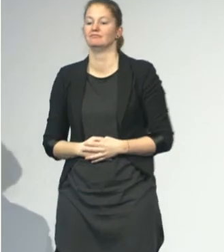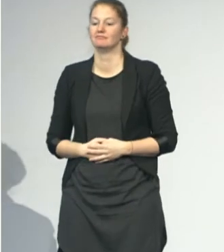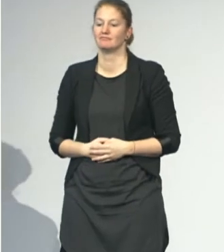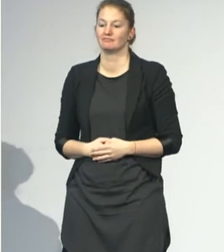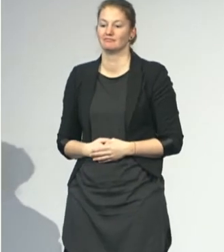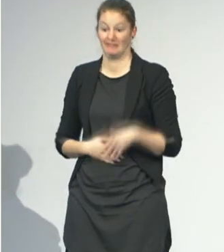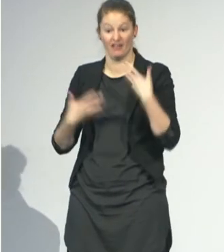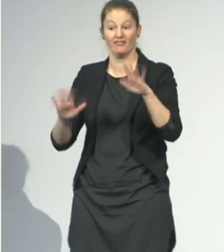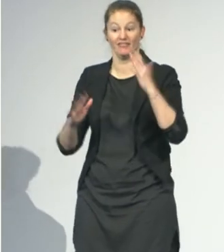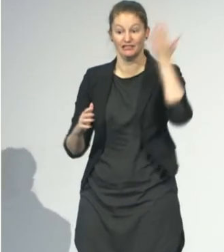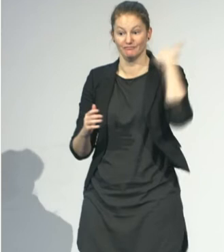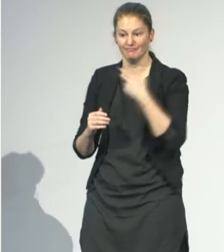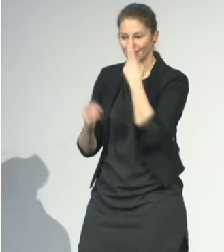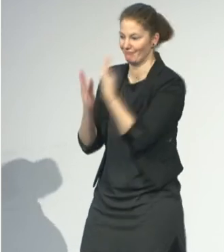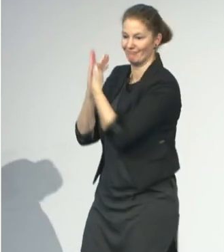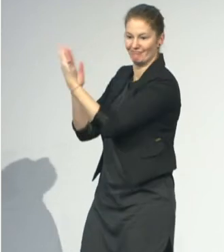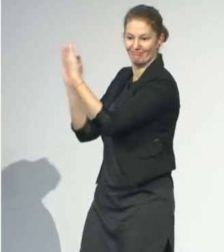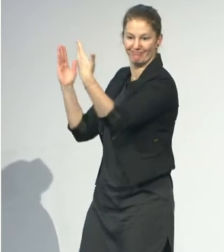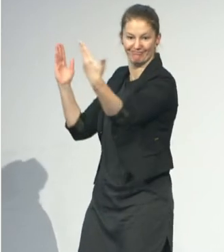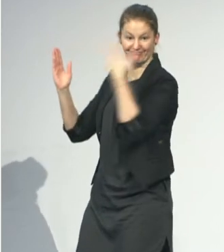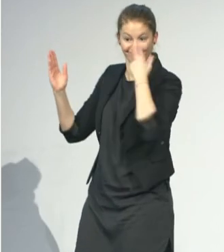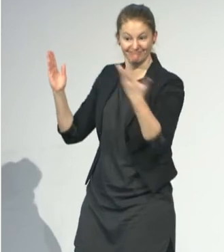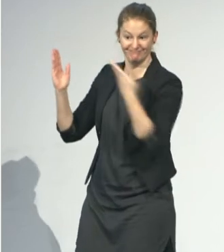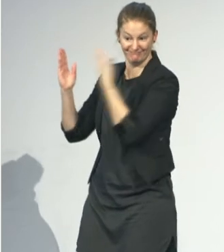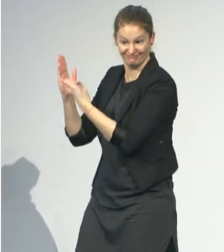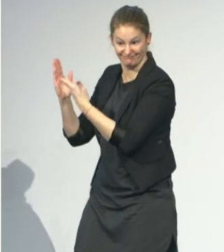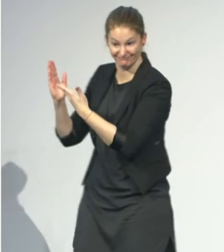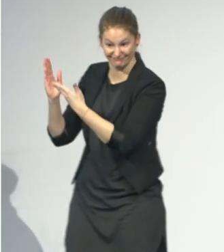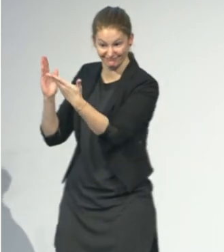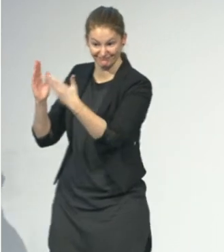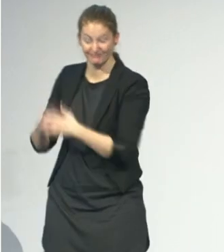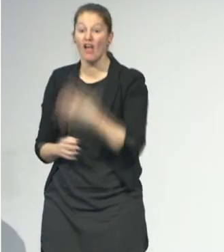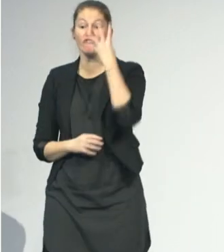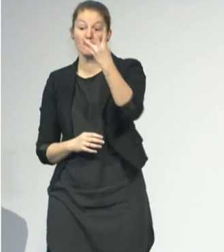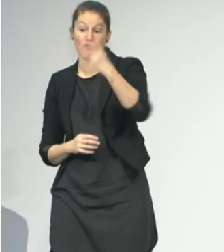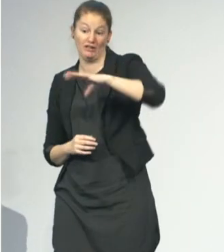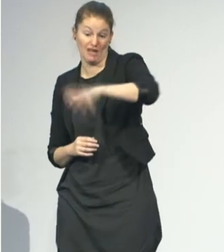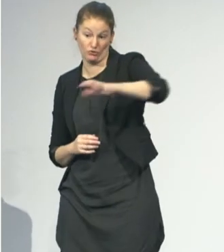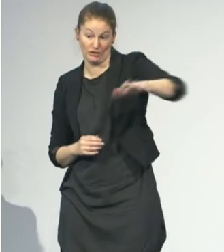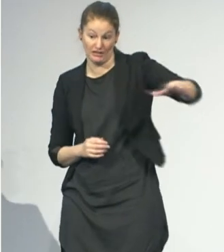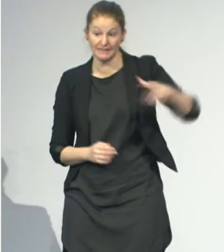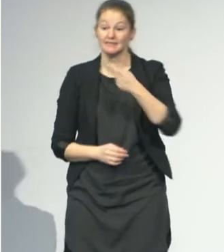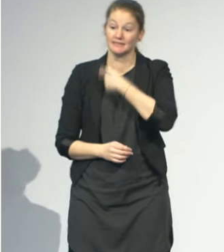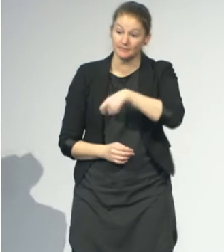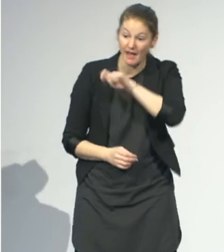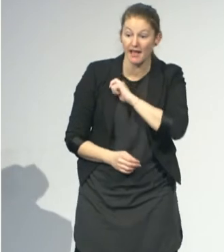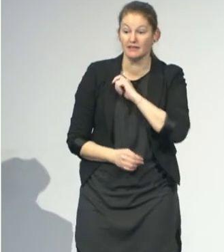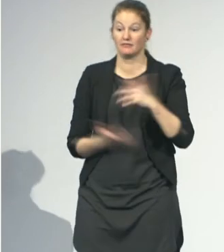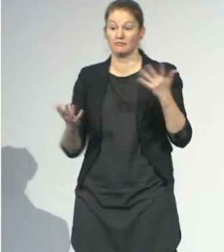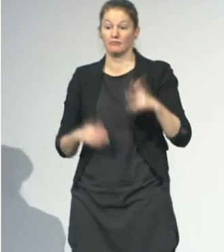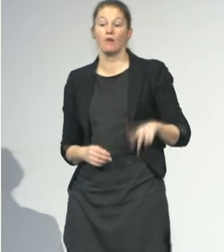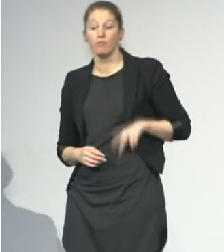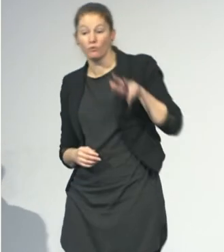They are now in 4 countries, in Spain, Portugal, Ukraine, and Greece. And they